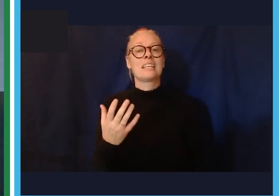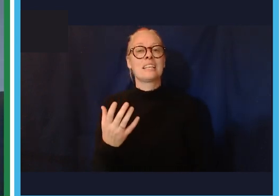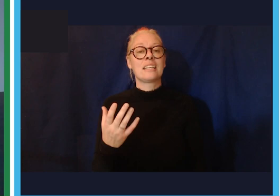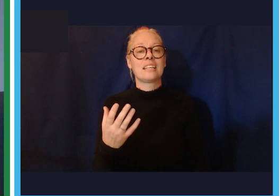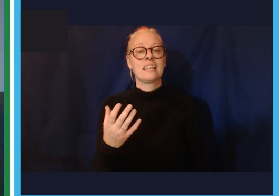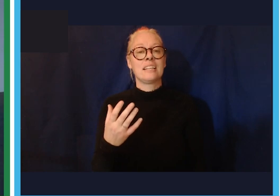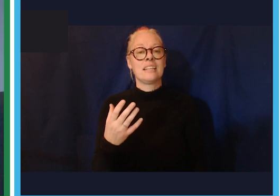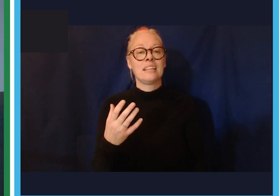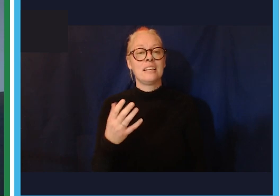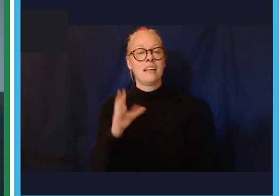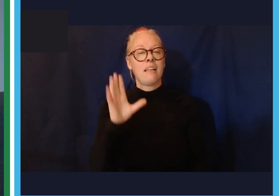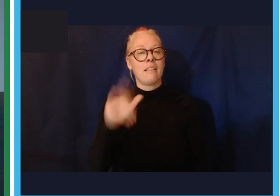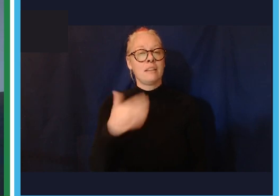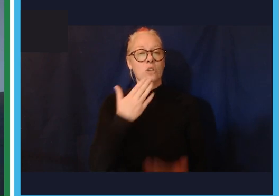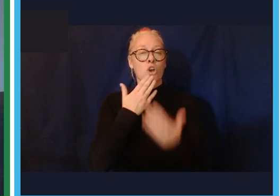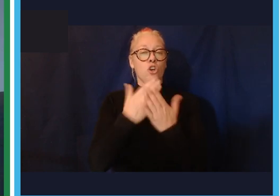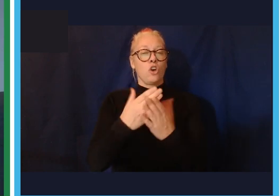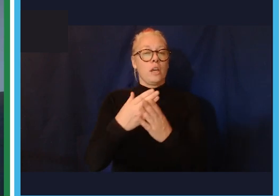that's really,